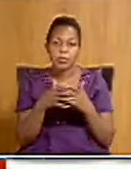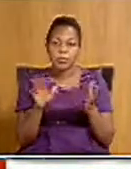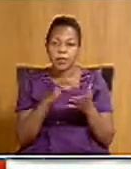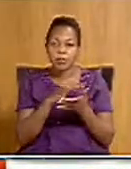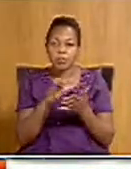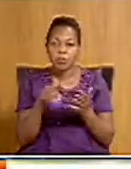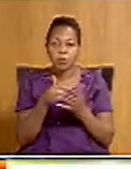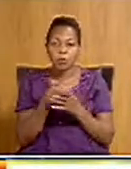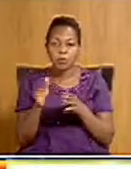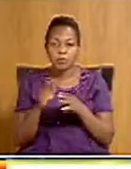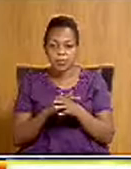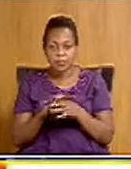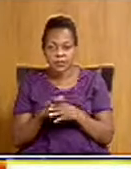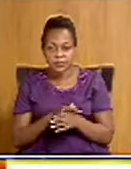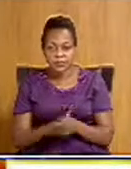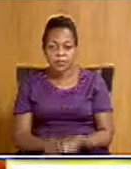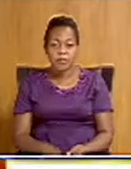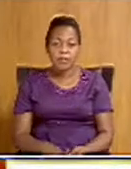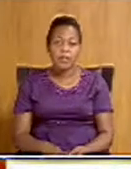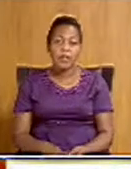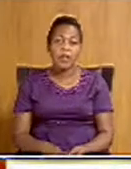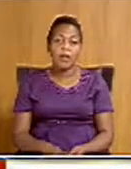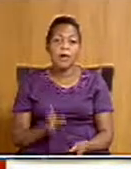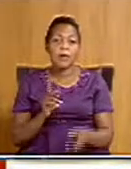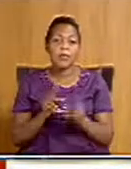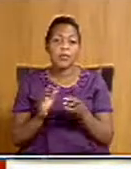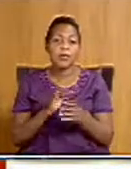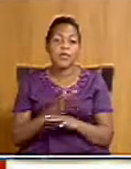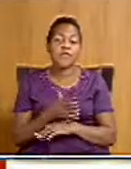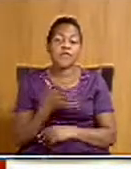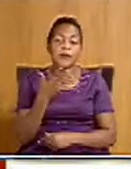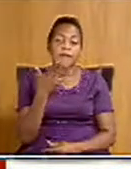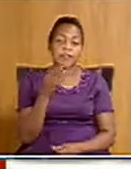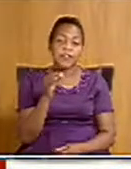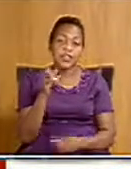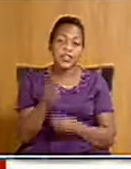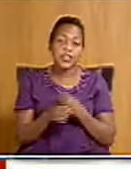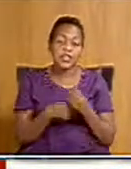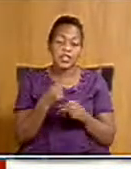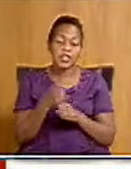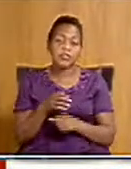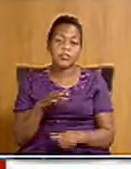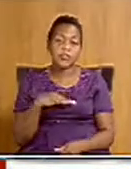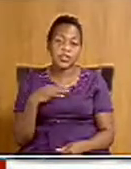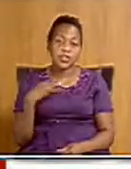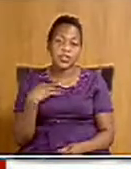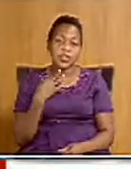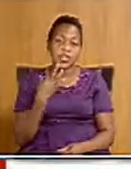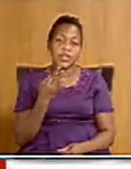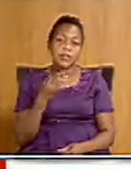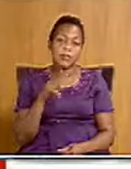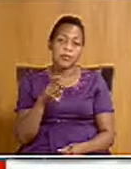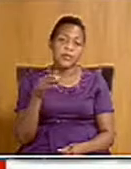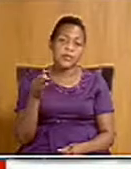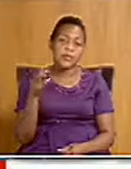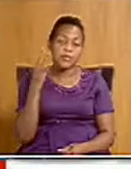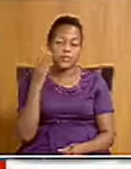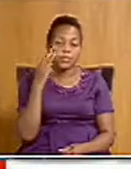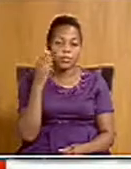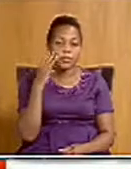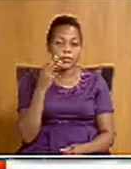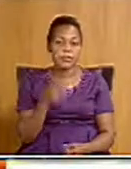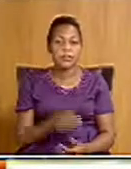Population over 50 years of age, The number is 3.3 million.